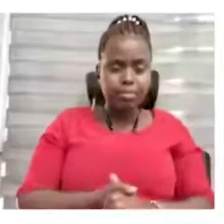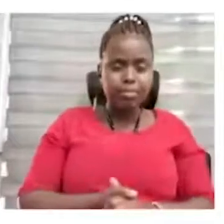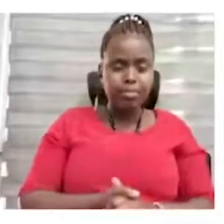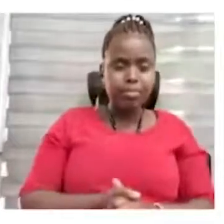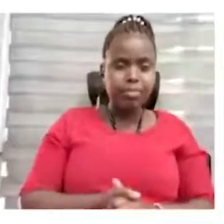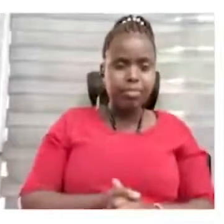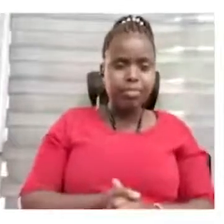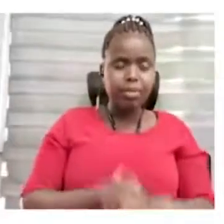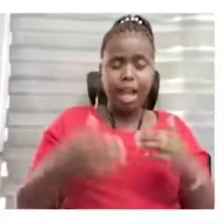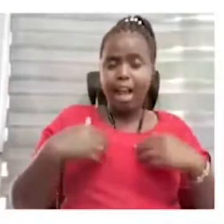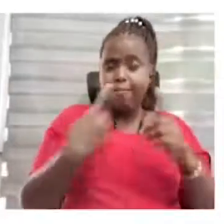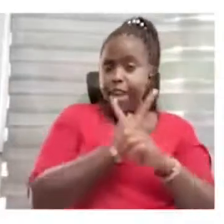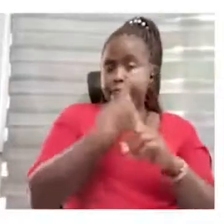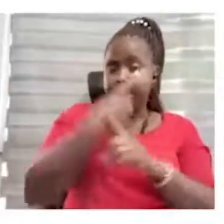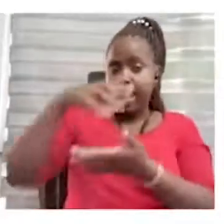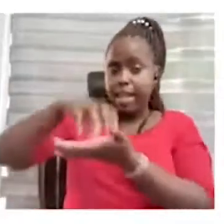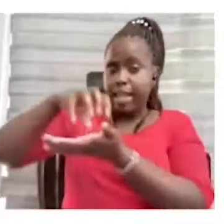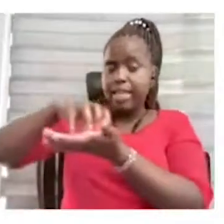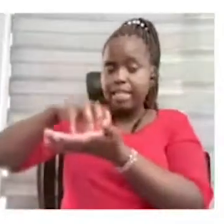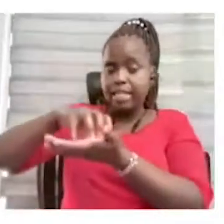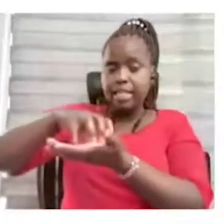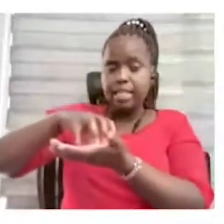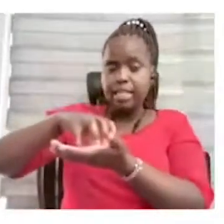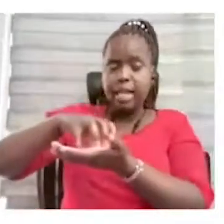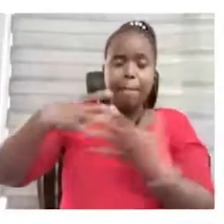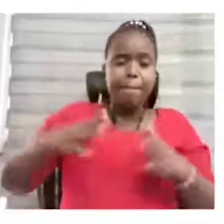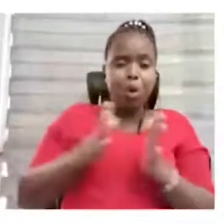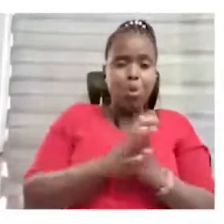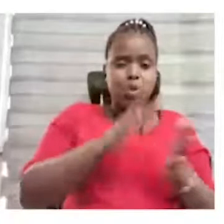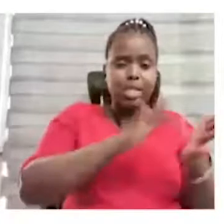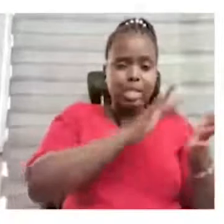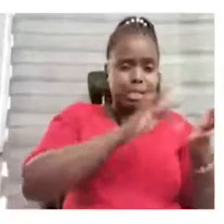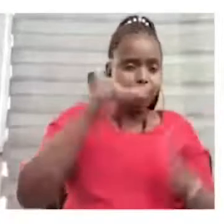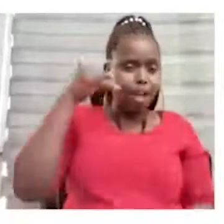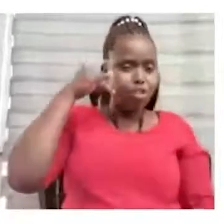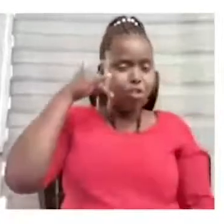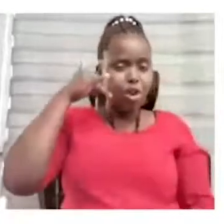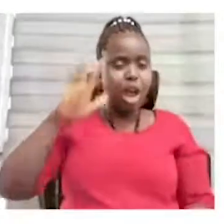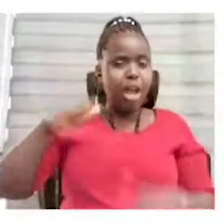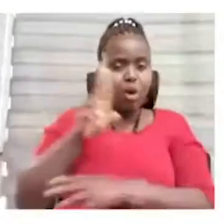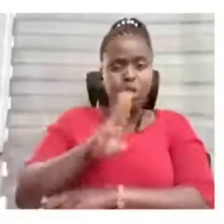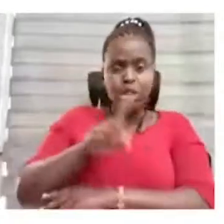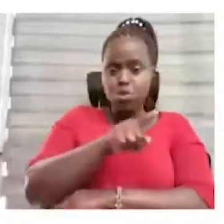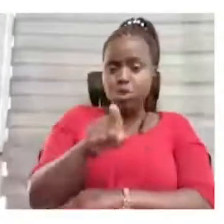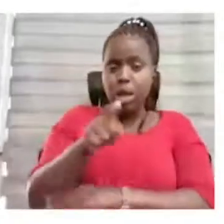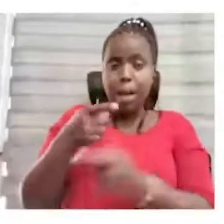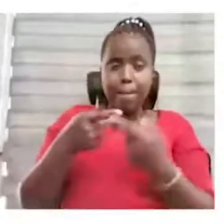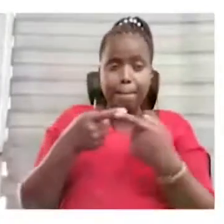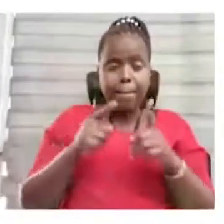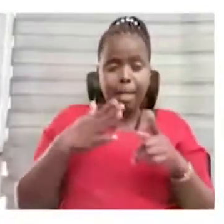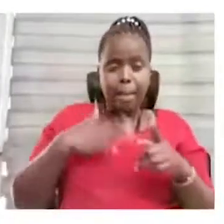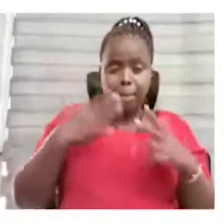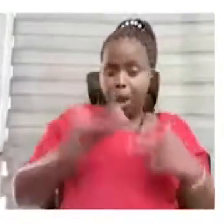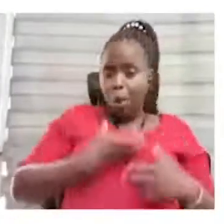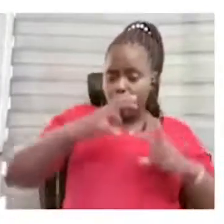cases. Of course, you find people that have smartphones and they know how to use them and all that. But in our research, I think something that is